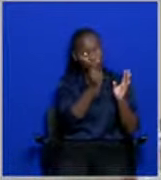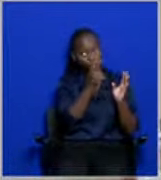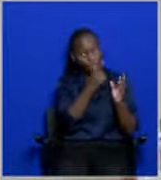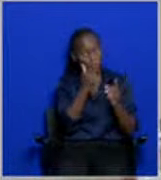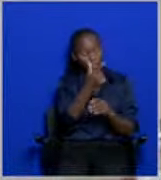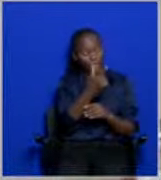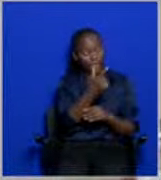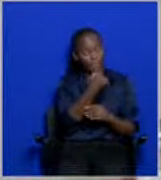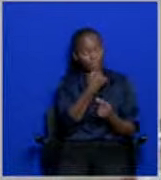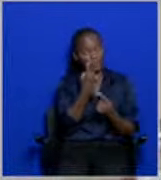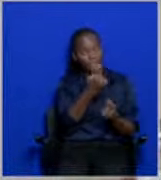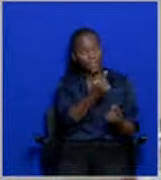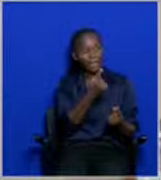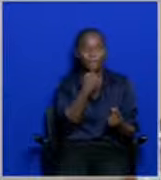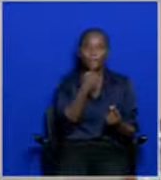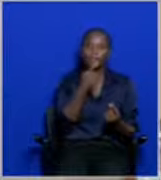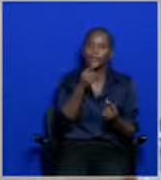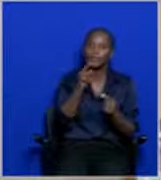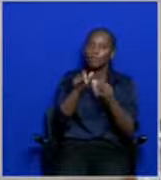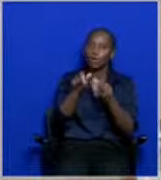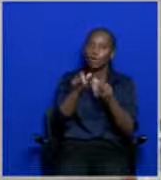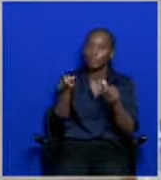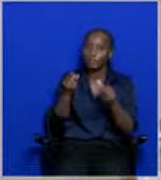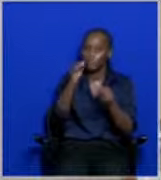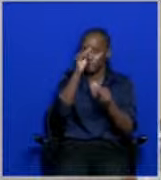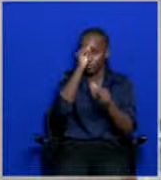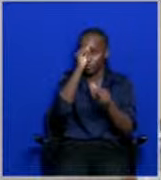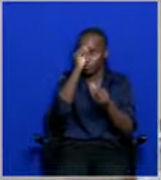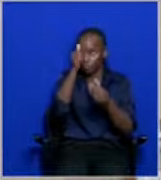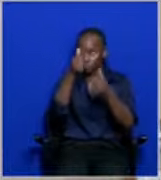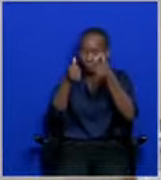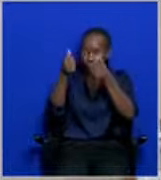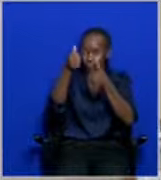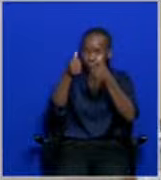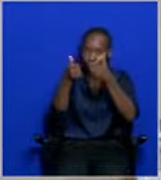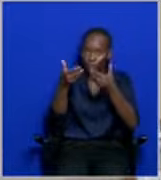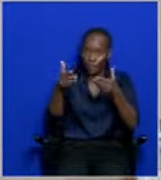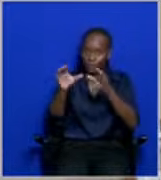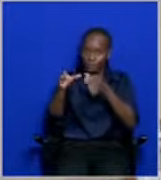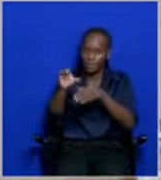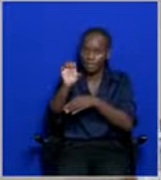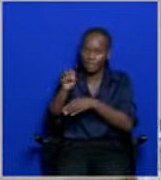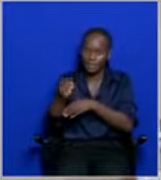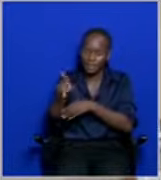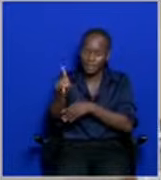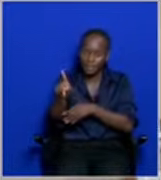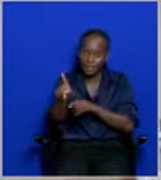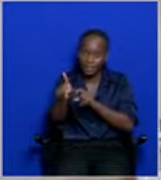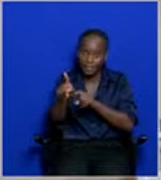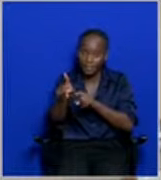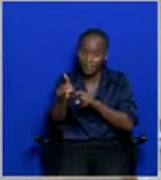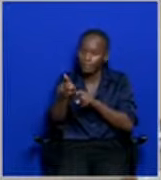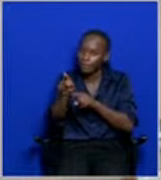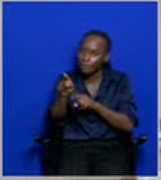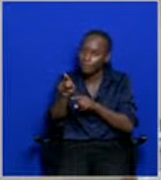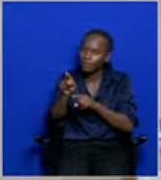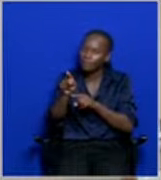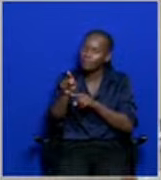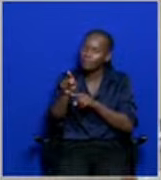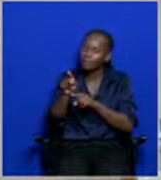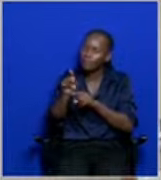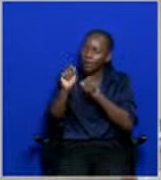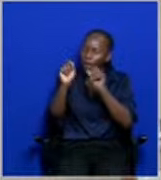officers at EMPD became aware as early as March